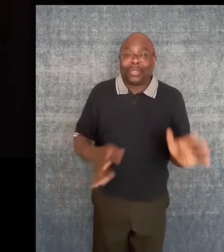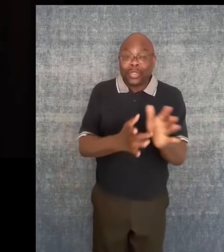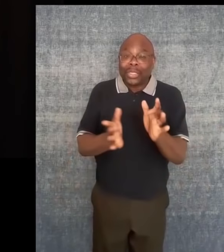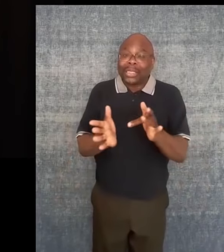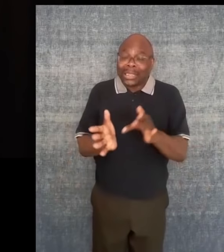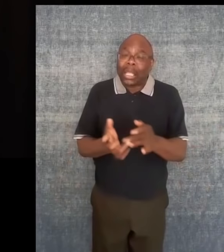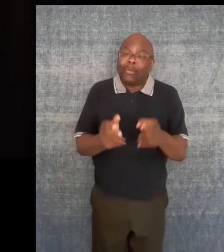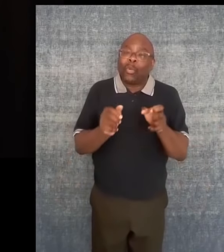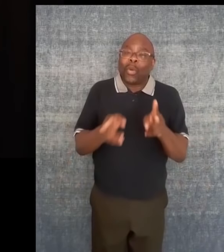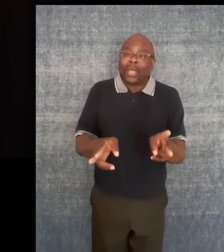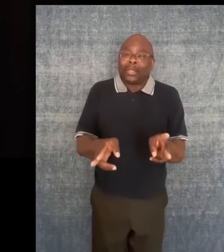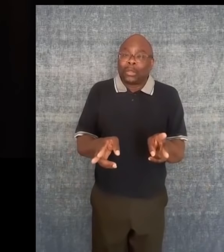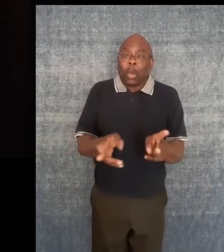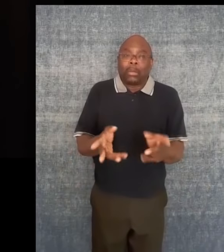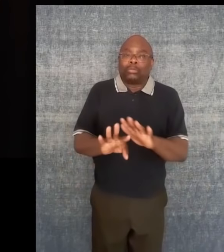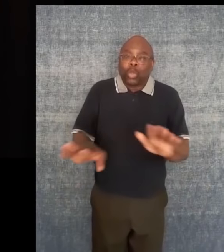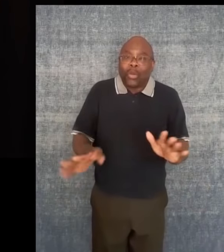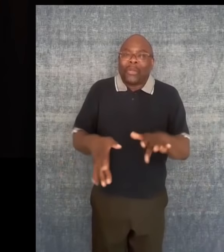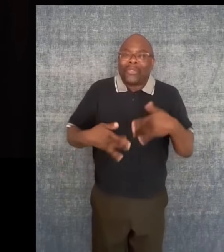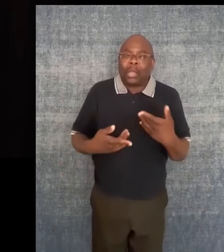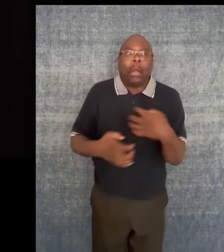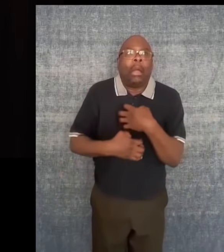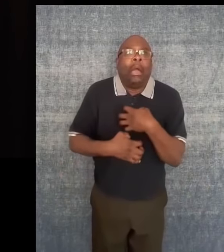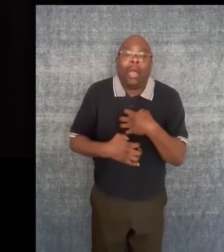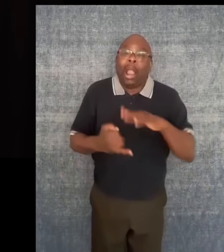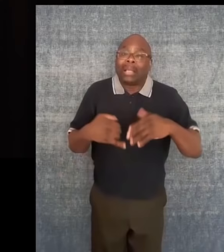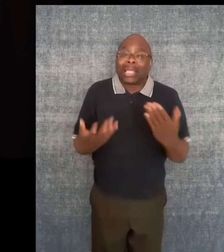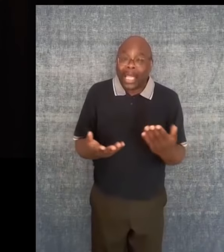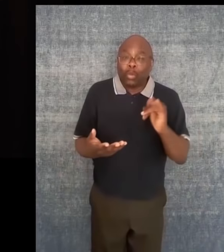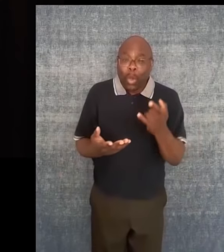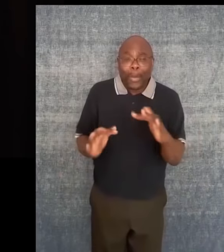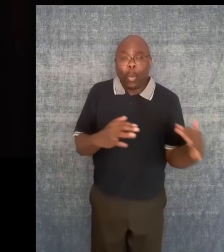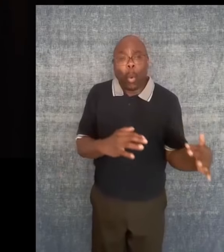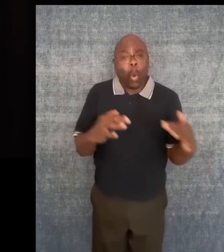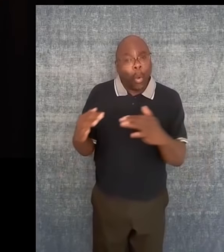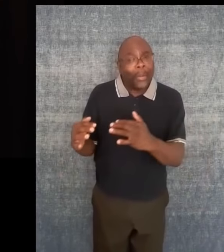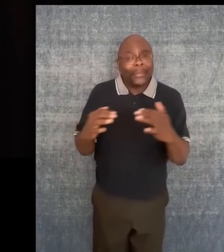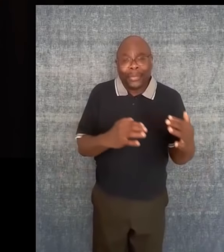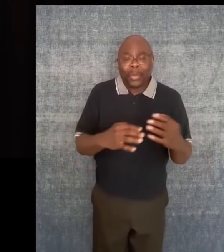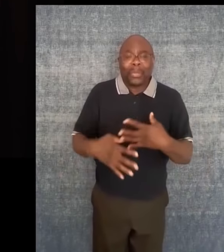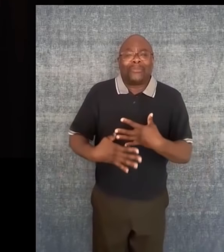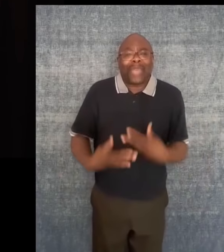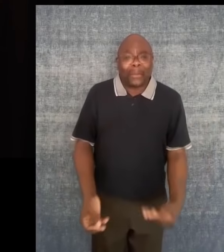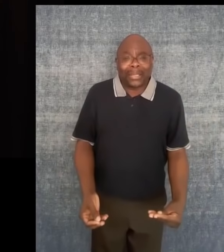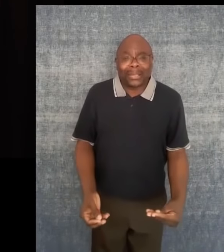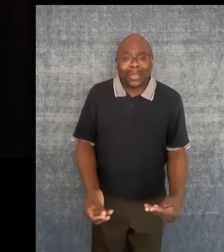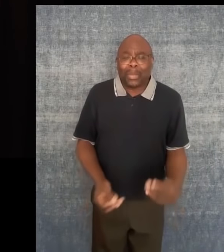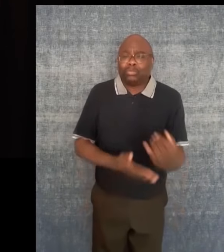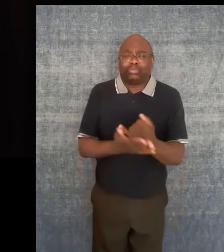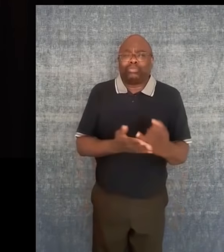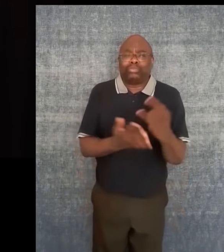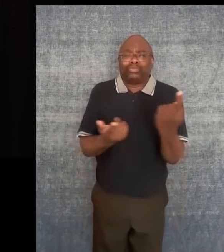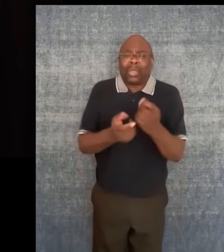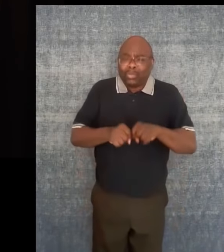it in another way. He said, don't be alarmed. In the last days, there will be wars, there'll be famine, there will be